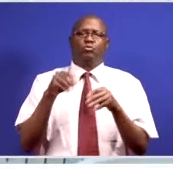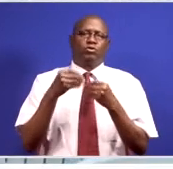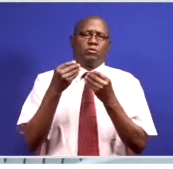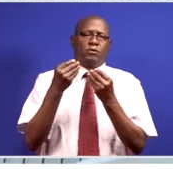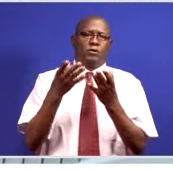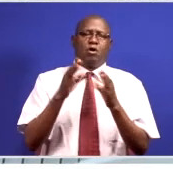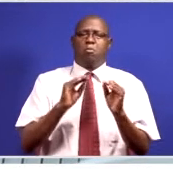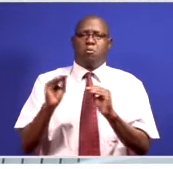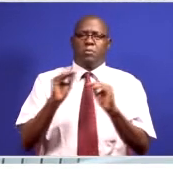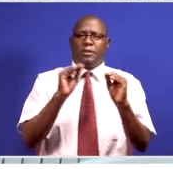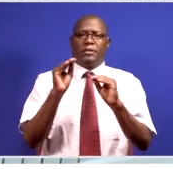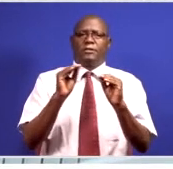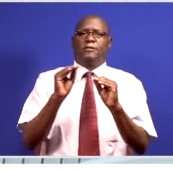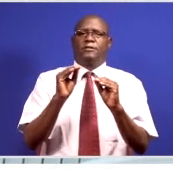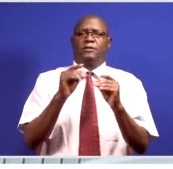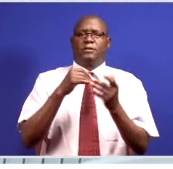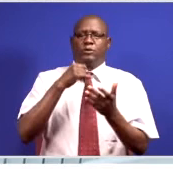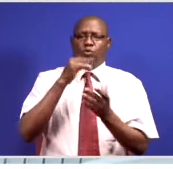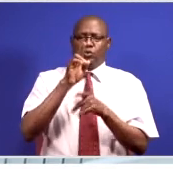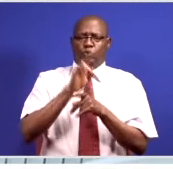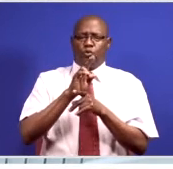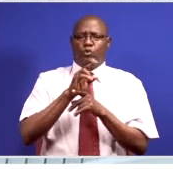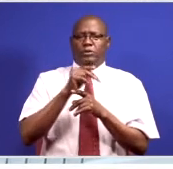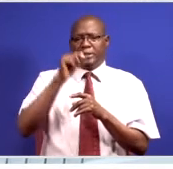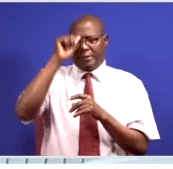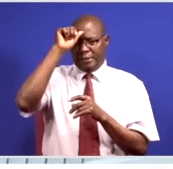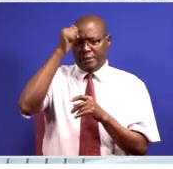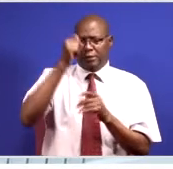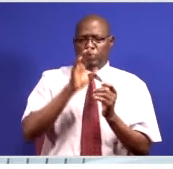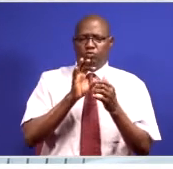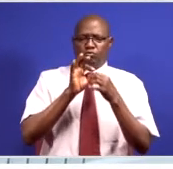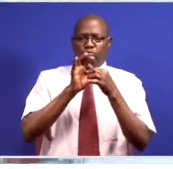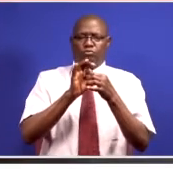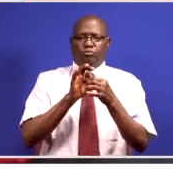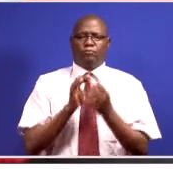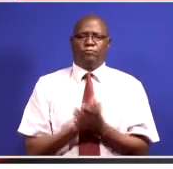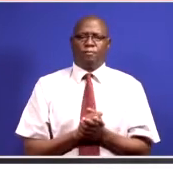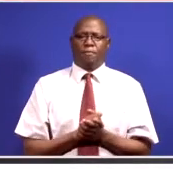mobility solution using intelligent connected fare meters, ICFM.